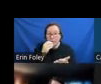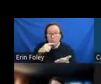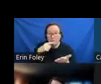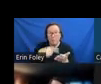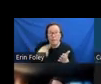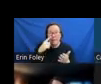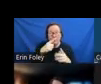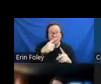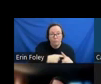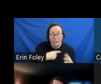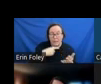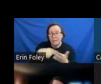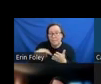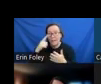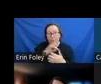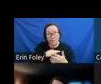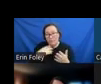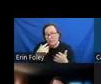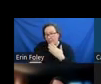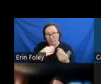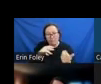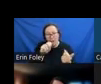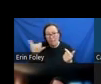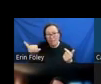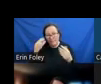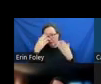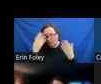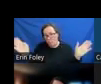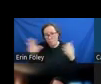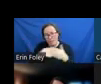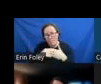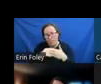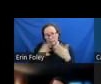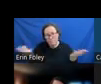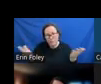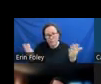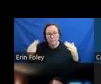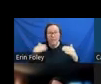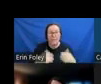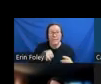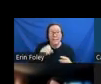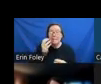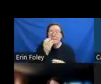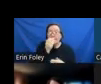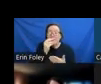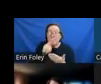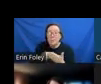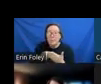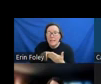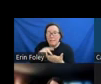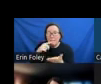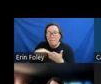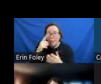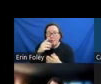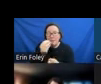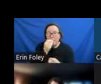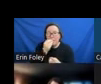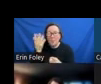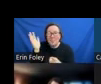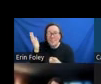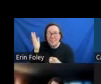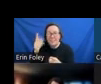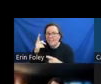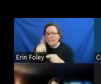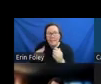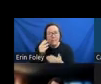housing column. SNAP, food stamps, only appears in the food column, and Mass Health, Medicaid, only appears in the supportive services